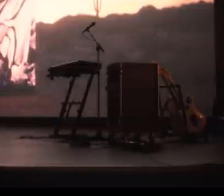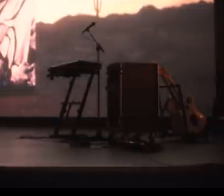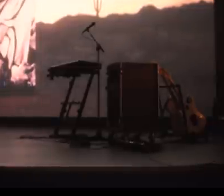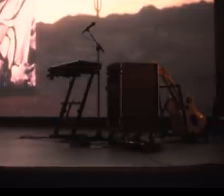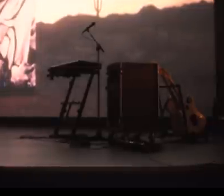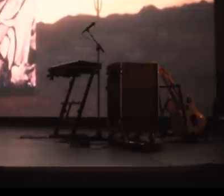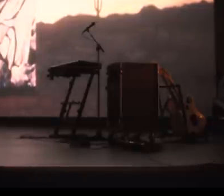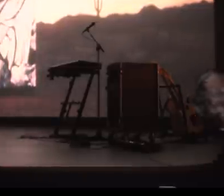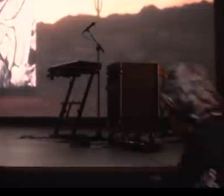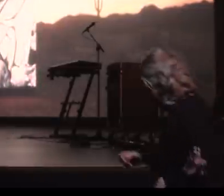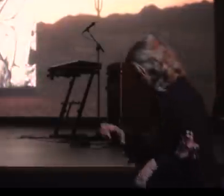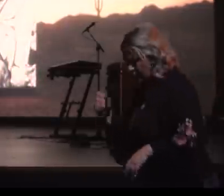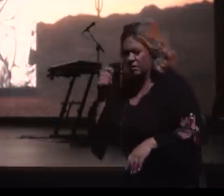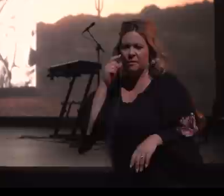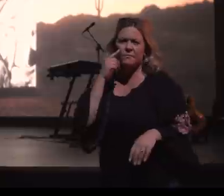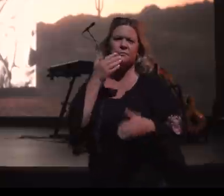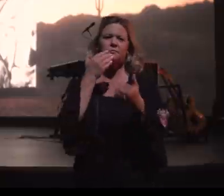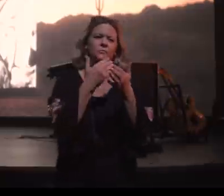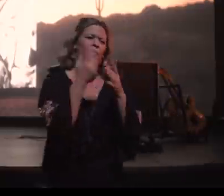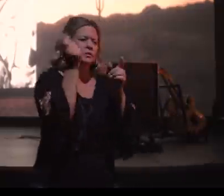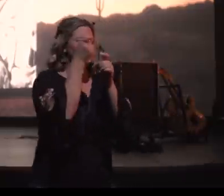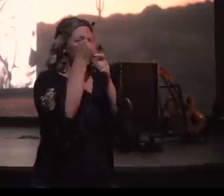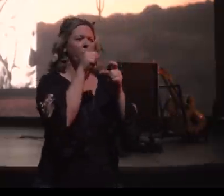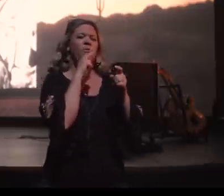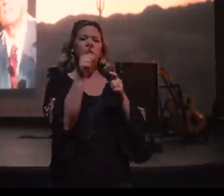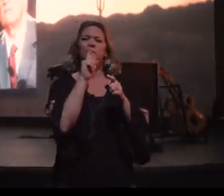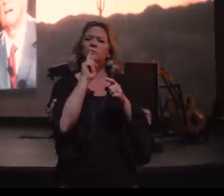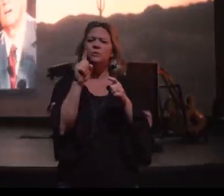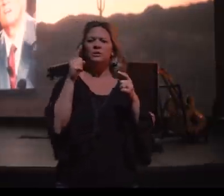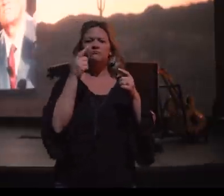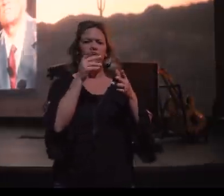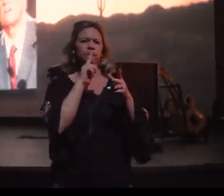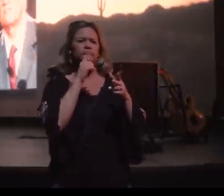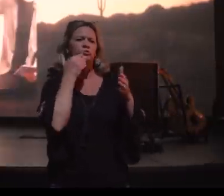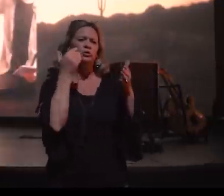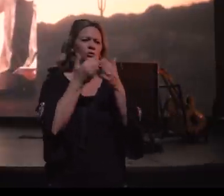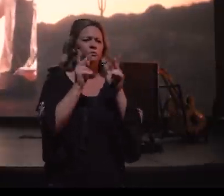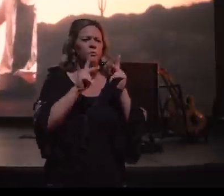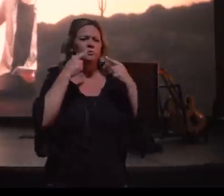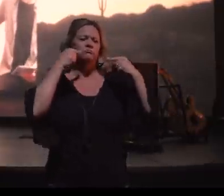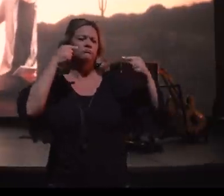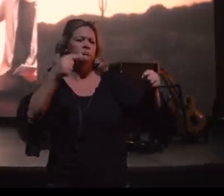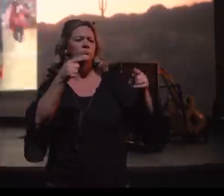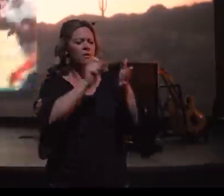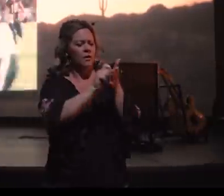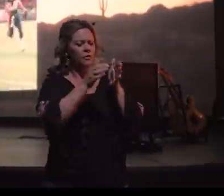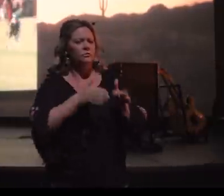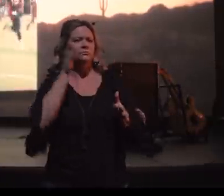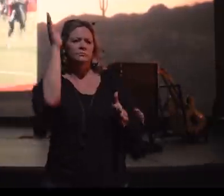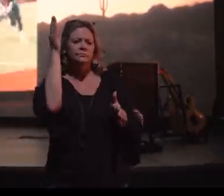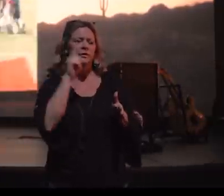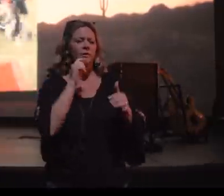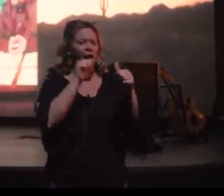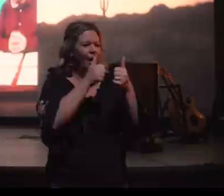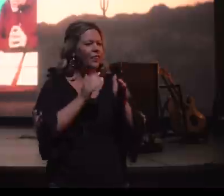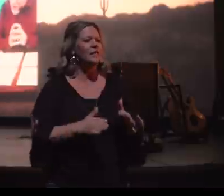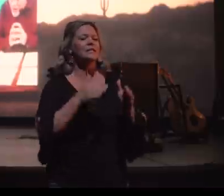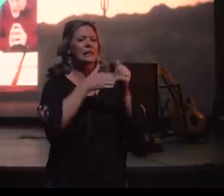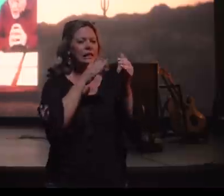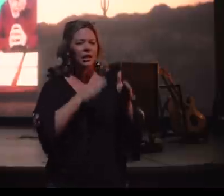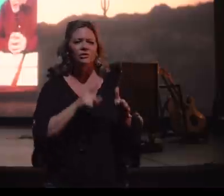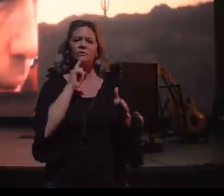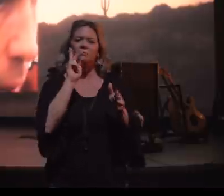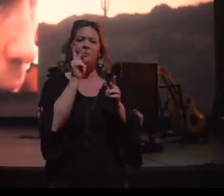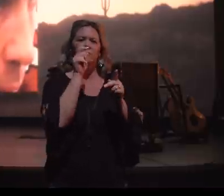We're good at celebrating the saints and the successful. Speakers, authors, athletes, leaders,